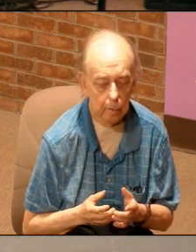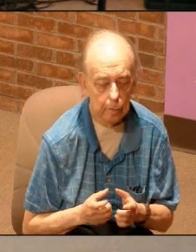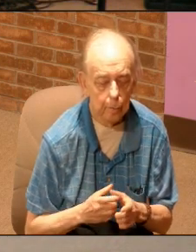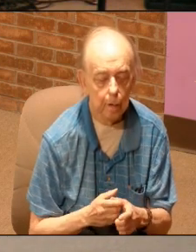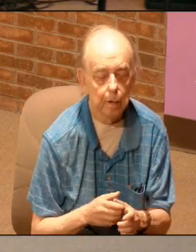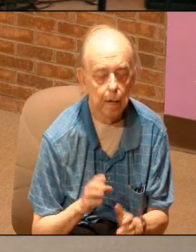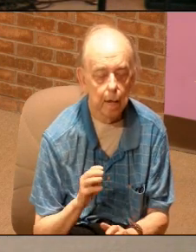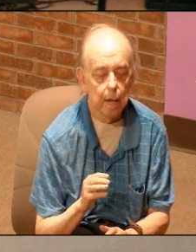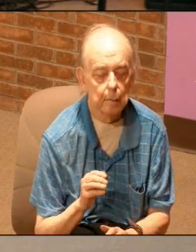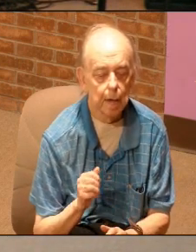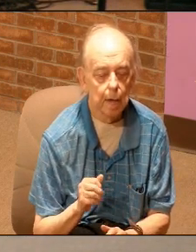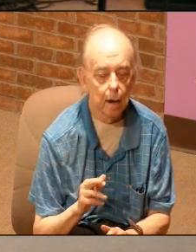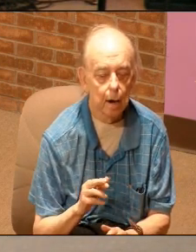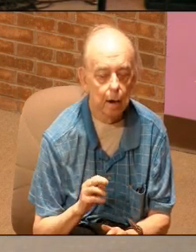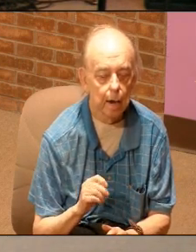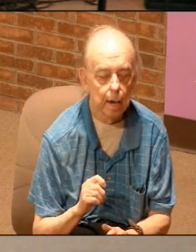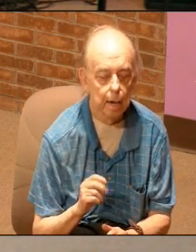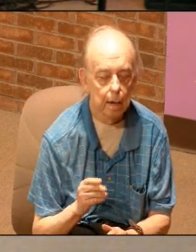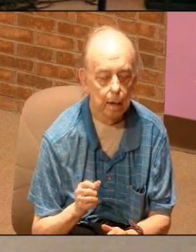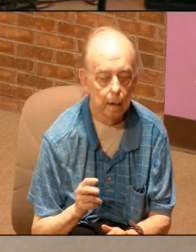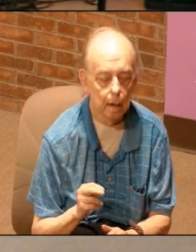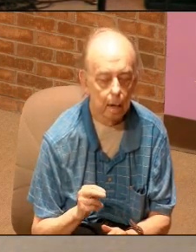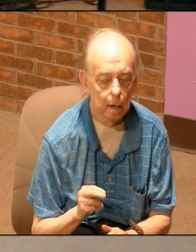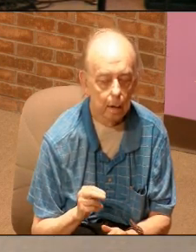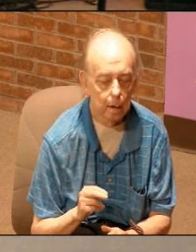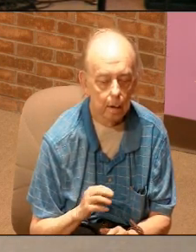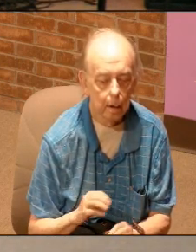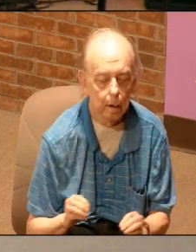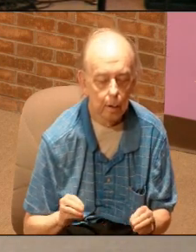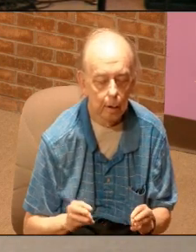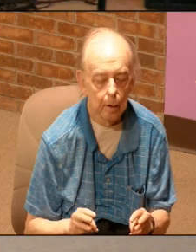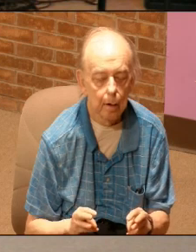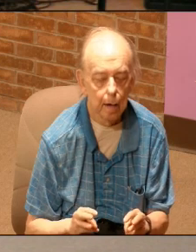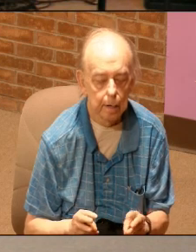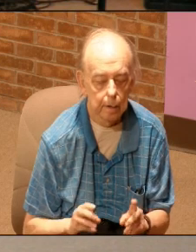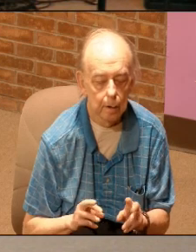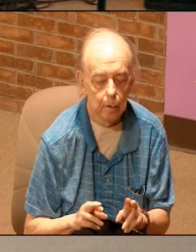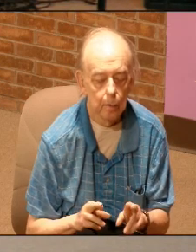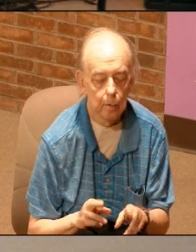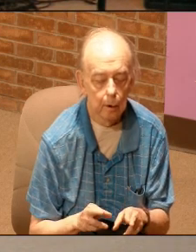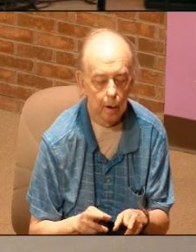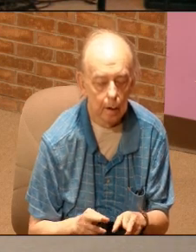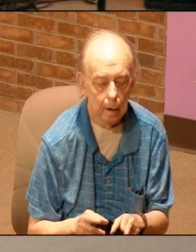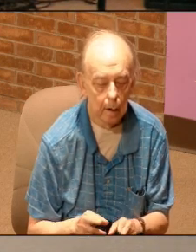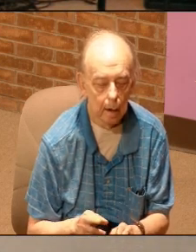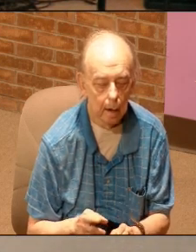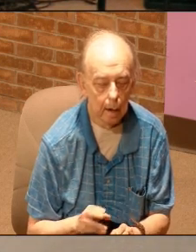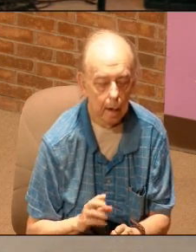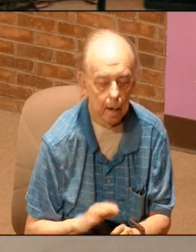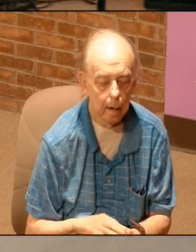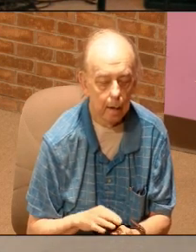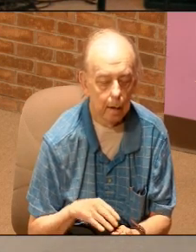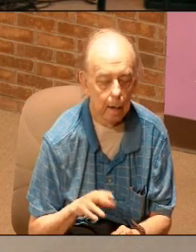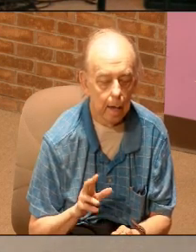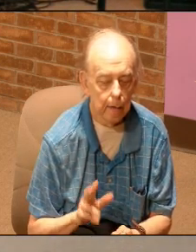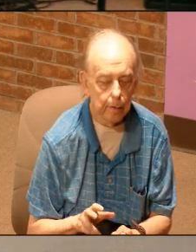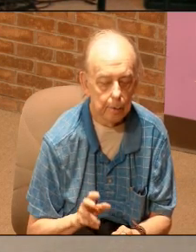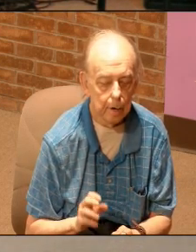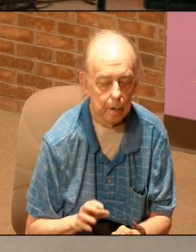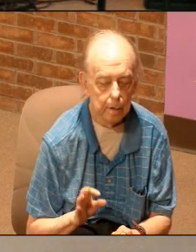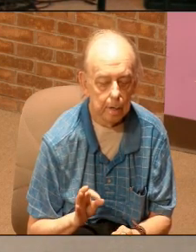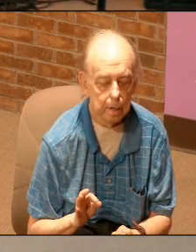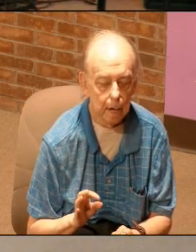marathon. And there is no way that I can run a marathon at 397